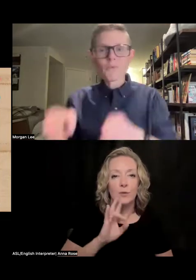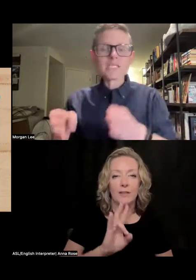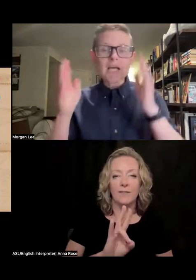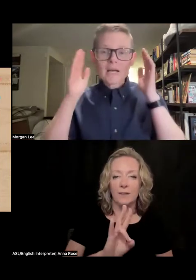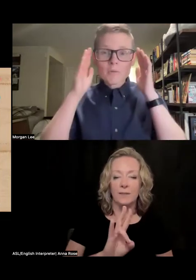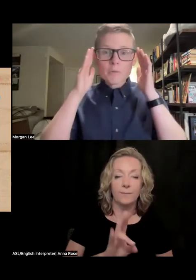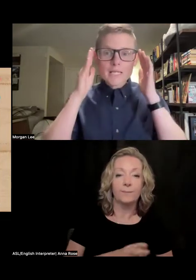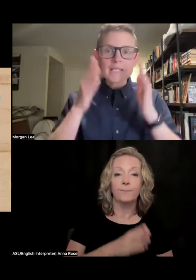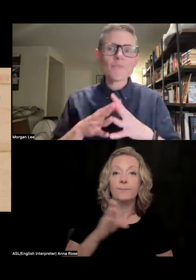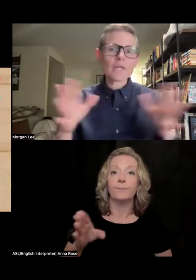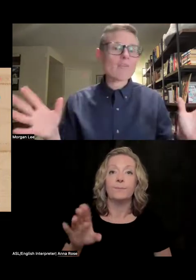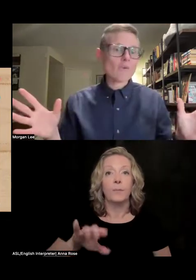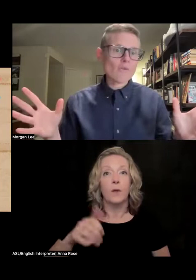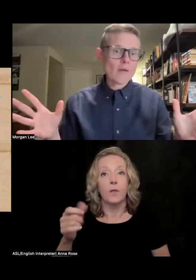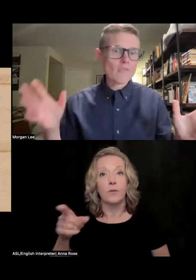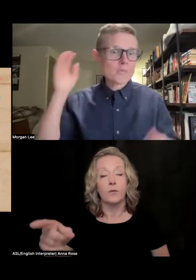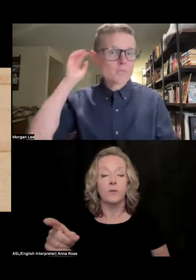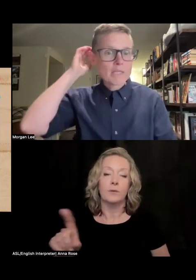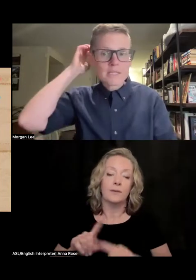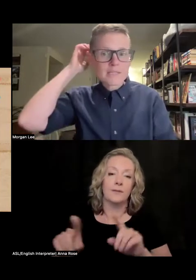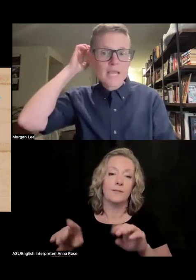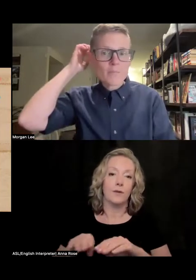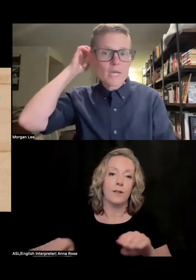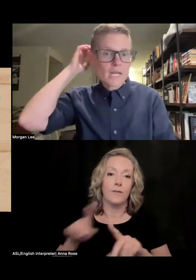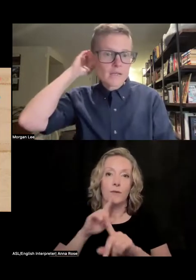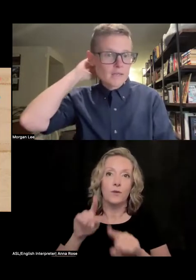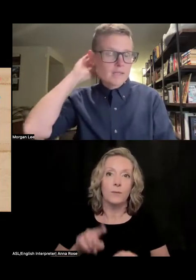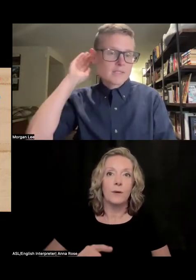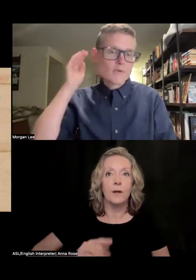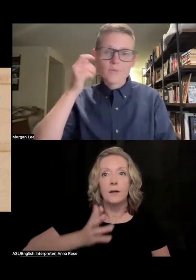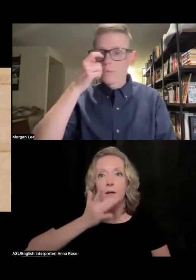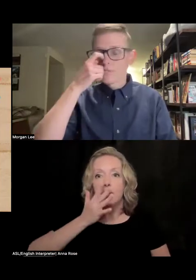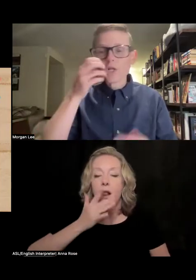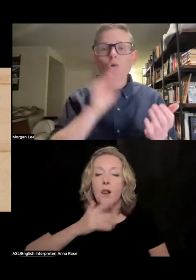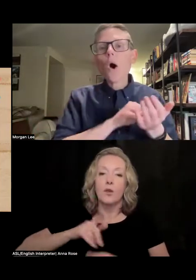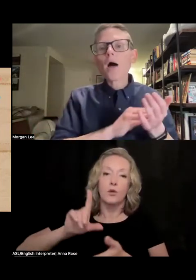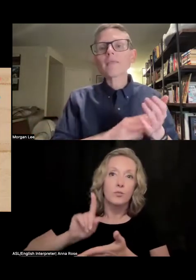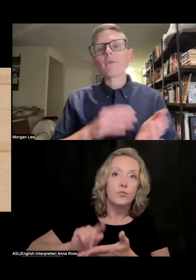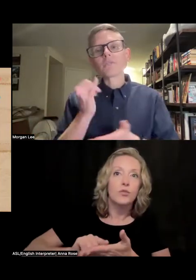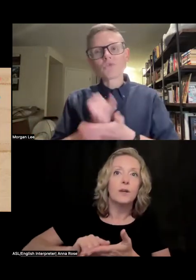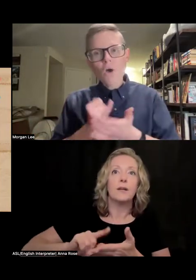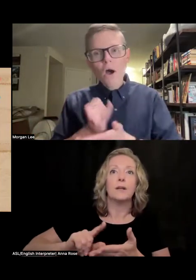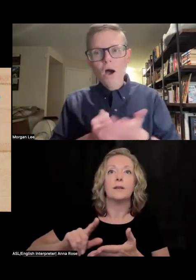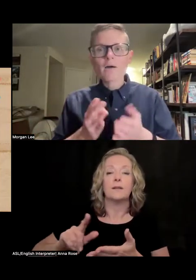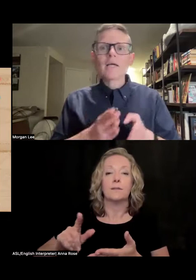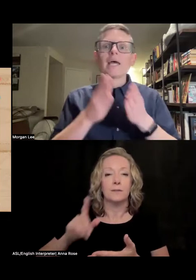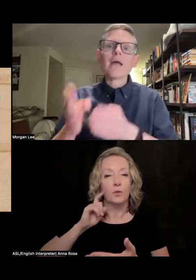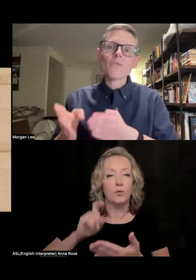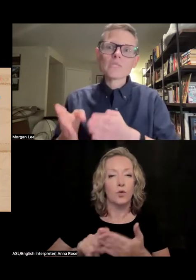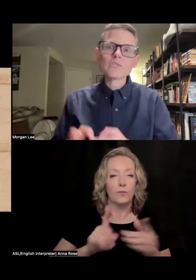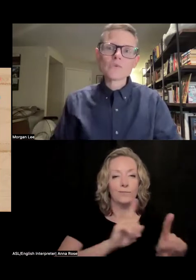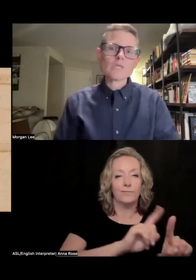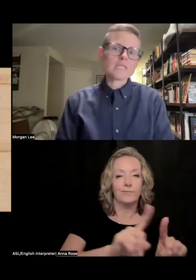right, we see a completely different level of a response to the same reading. So there was the glue on, there was the draw,